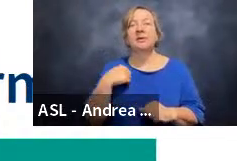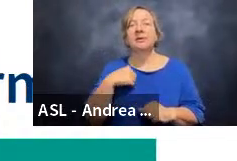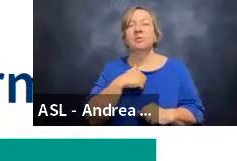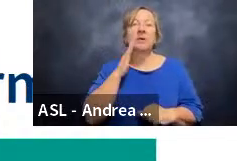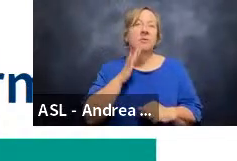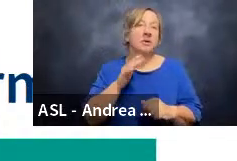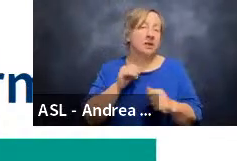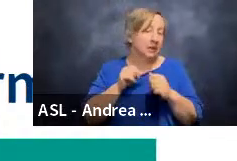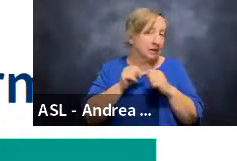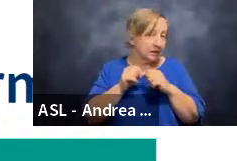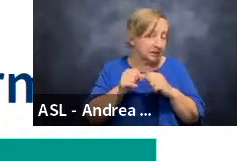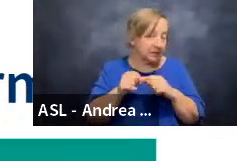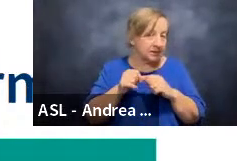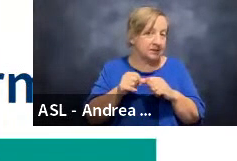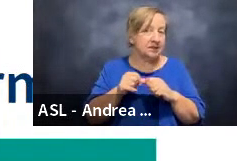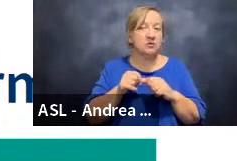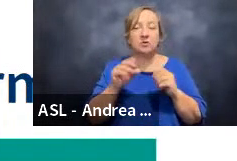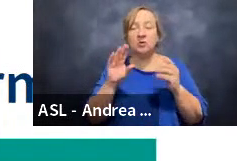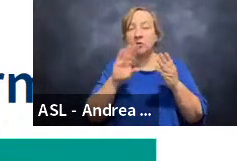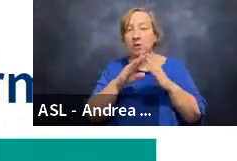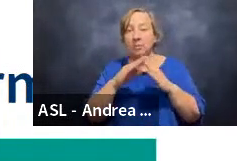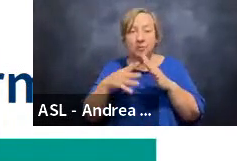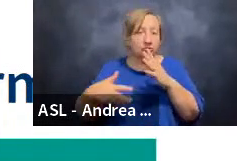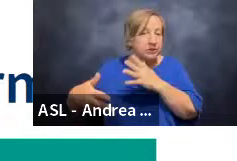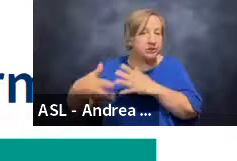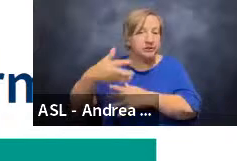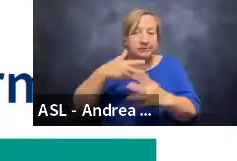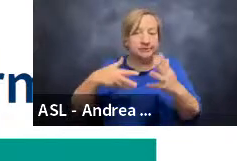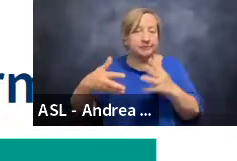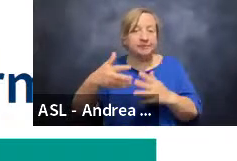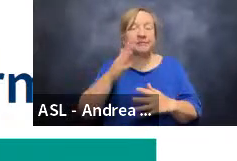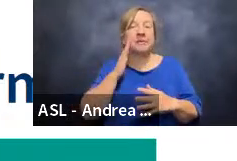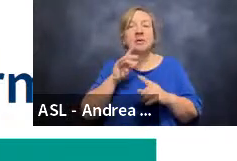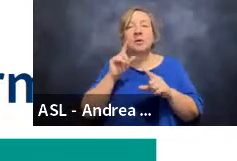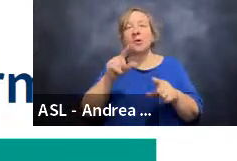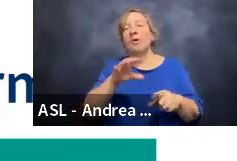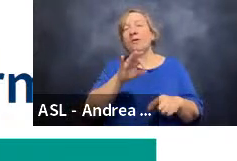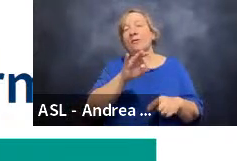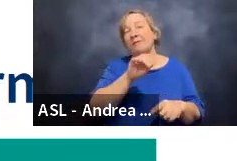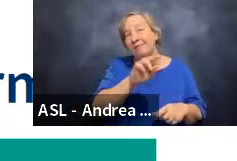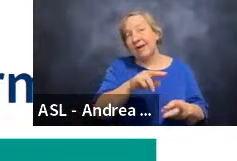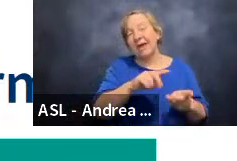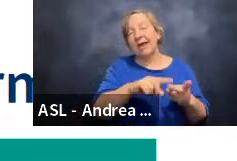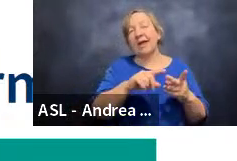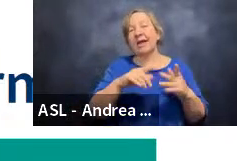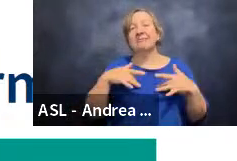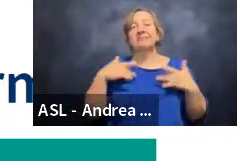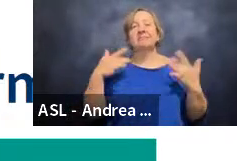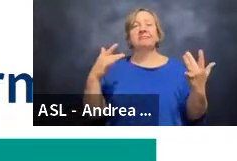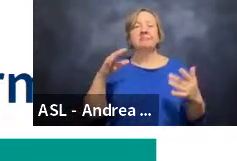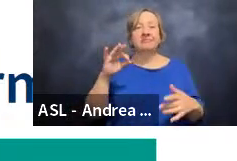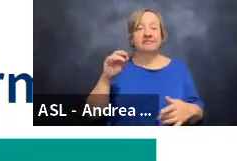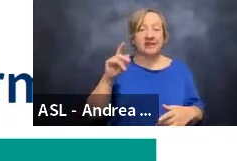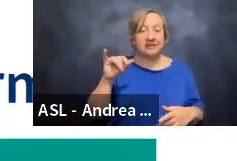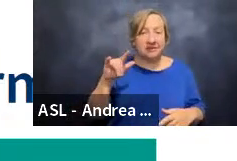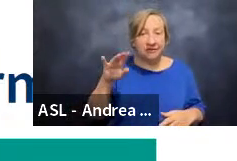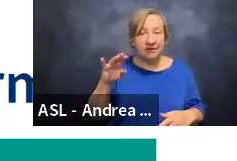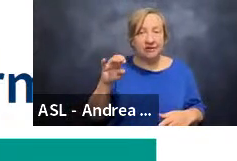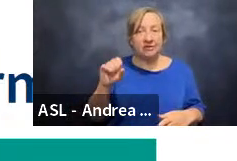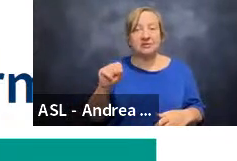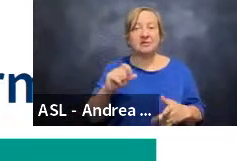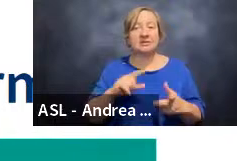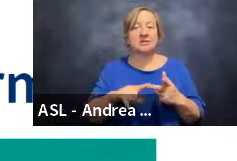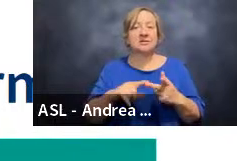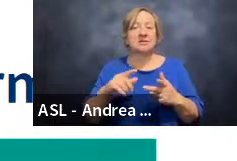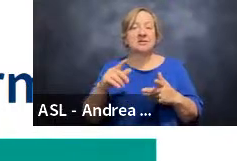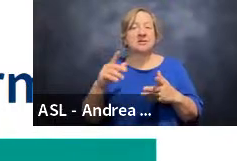out there in the community. We continue to go to fairs, festivals. We have tables where we talk to people about